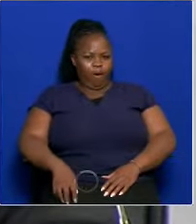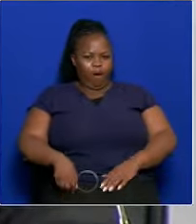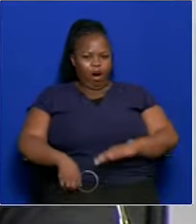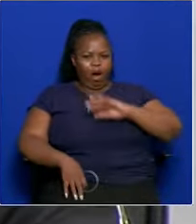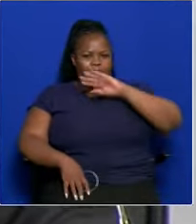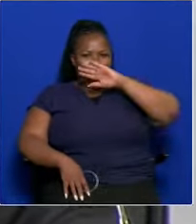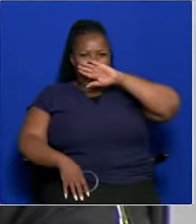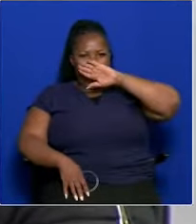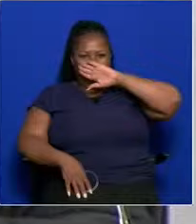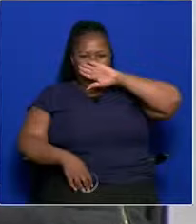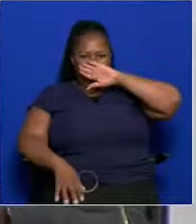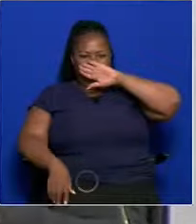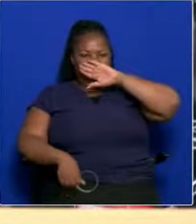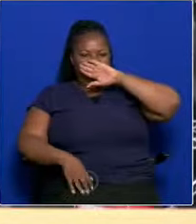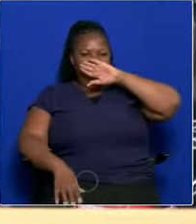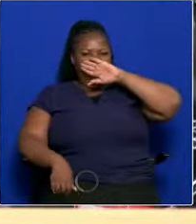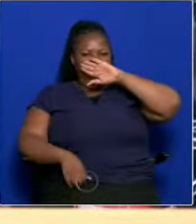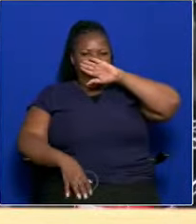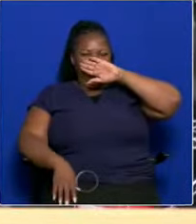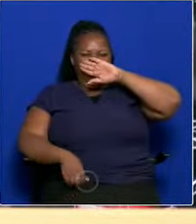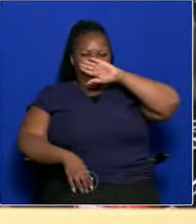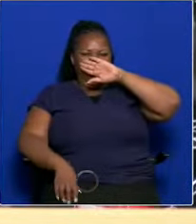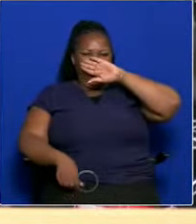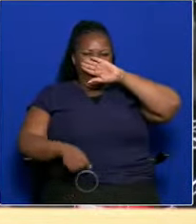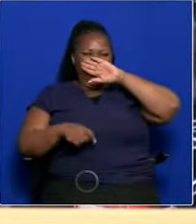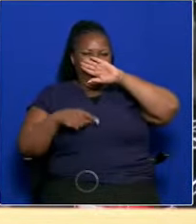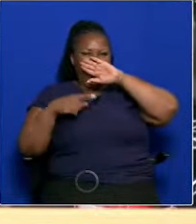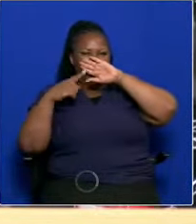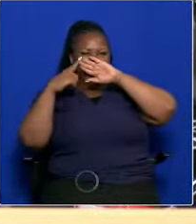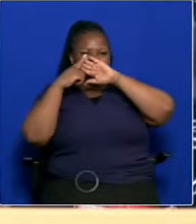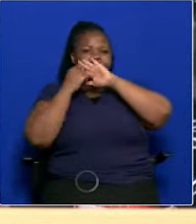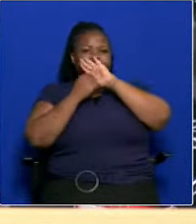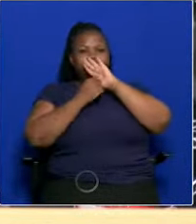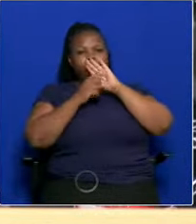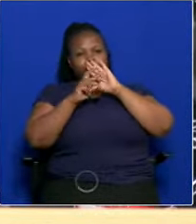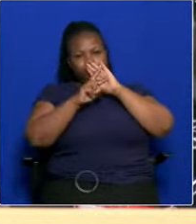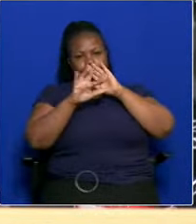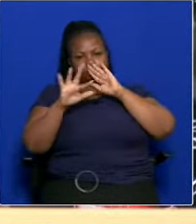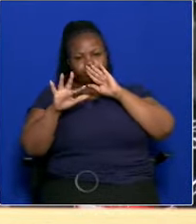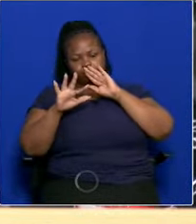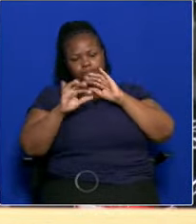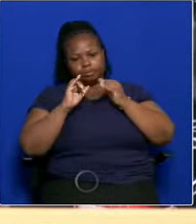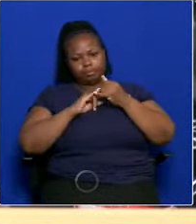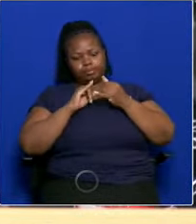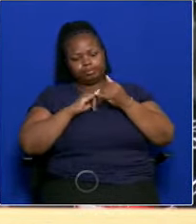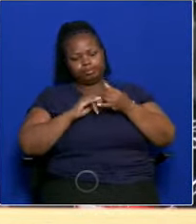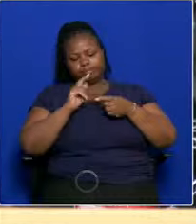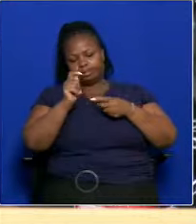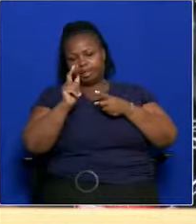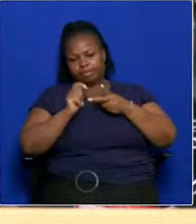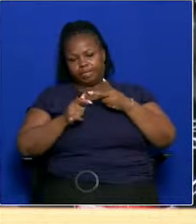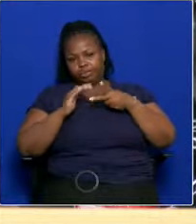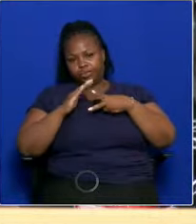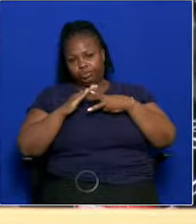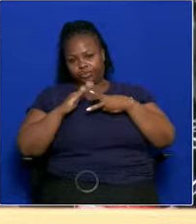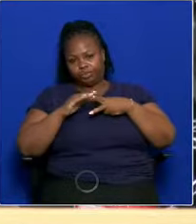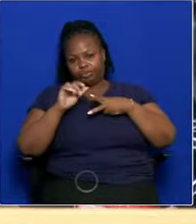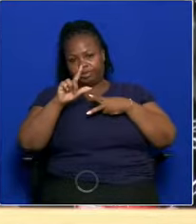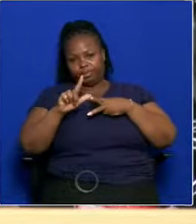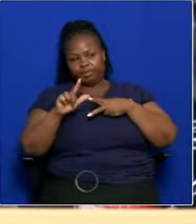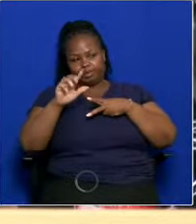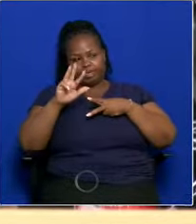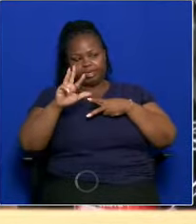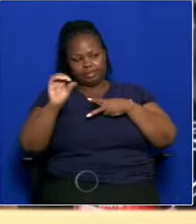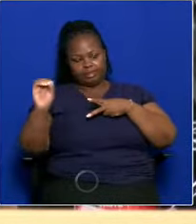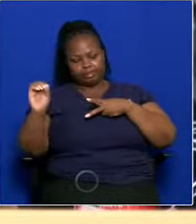On the 25th of September, there are two payments. Can you see that? One is for 790 and the one is